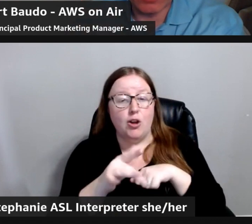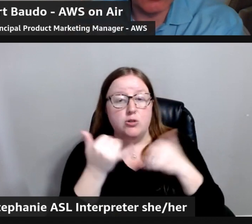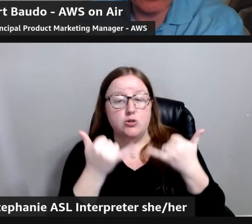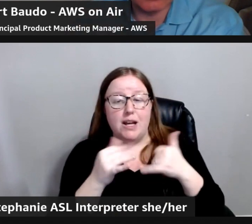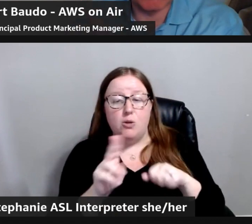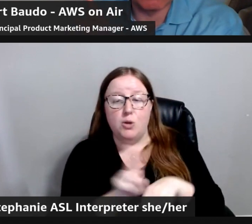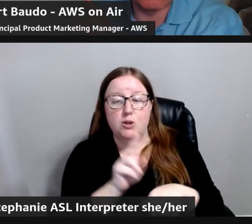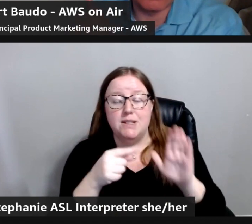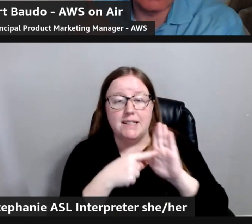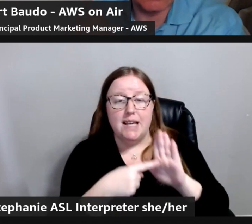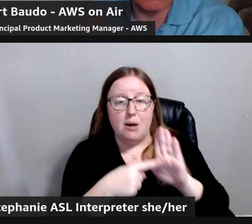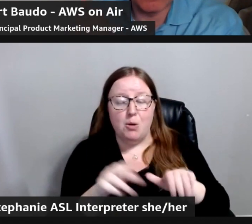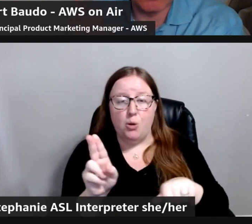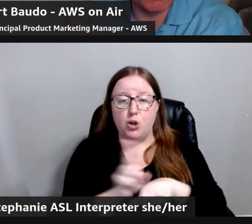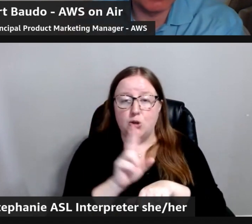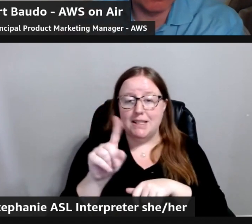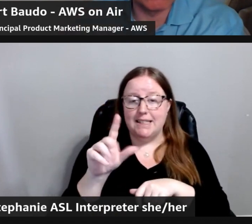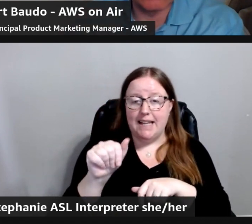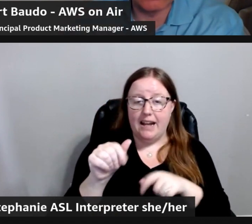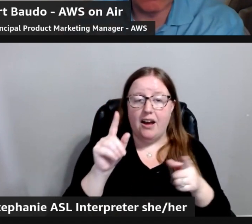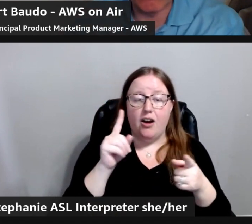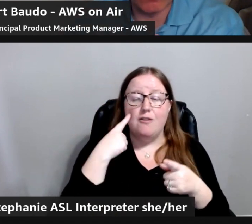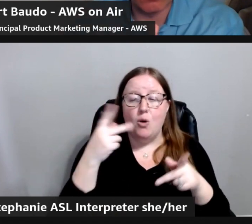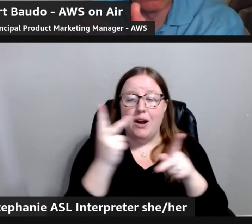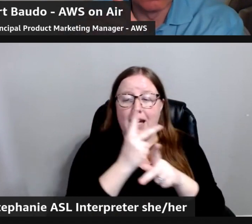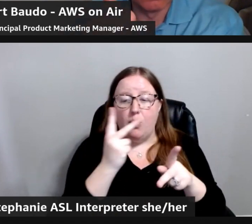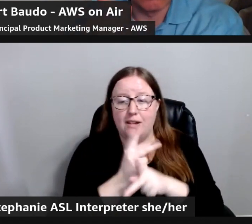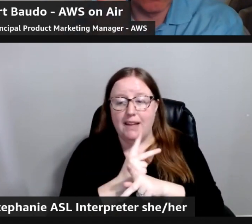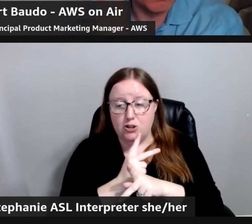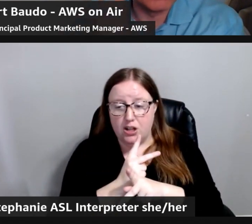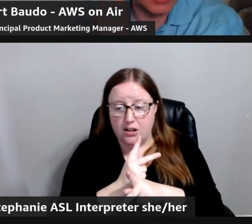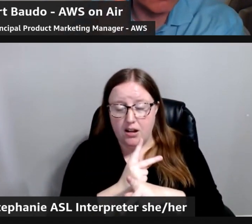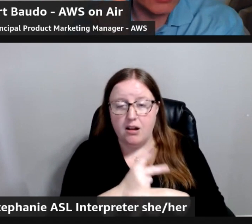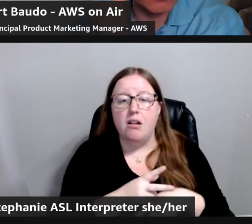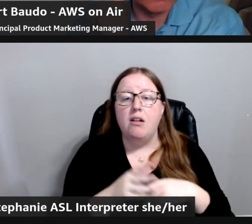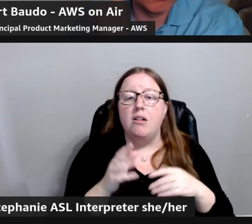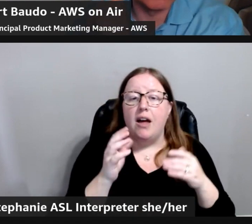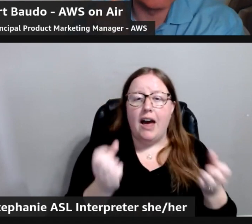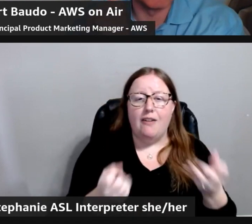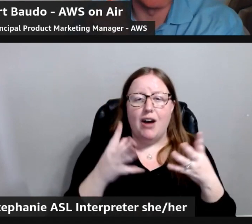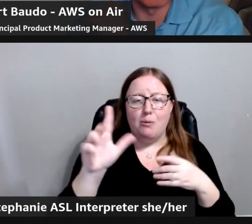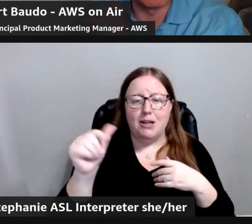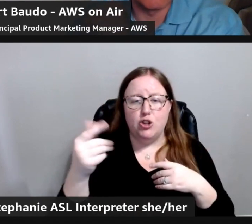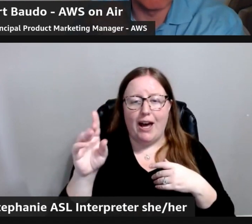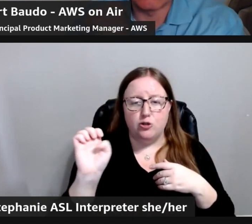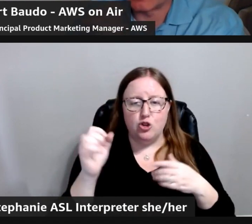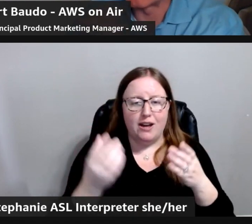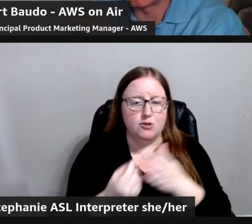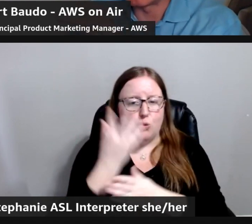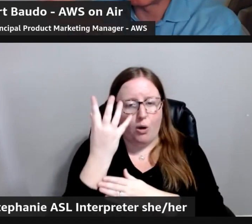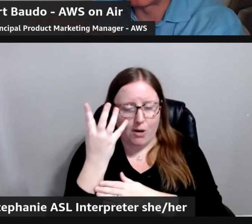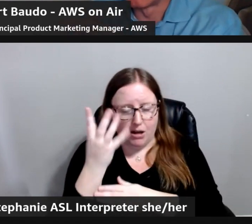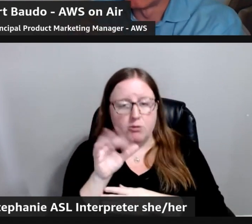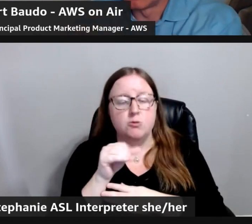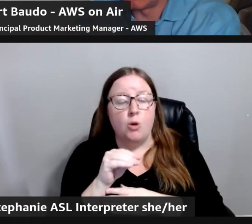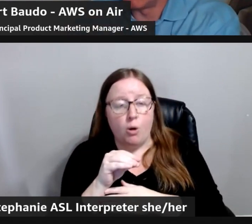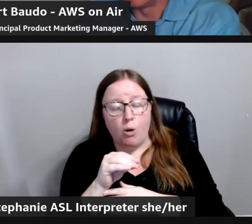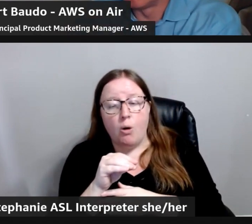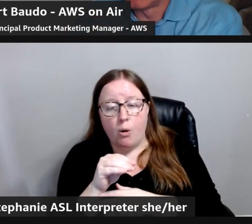of like using some of this data to be able to make a calculation of, how much algae is growing somewhere and stuff like that. So I think